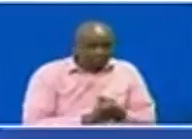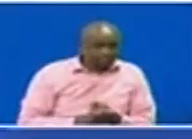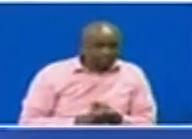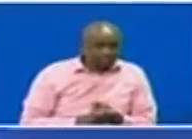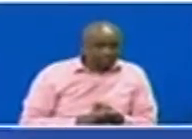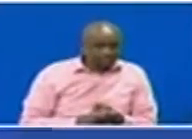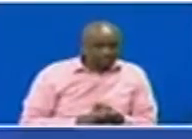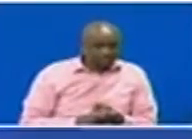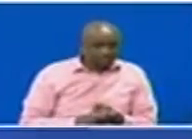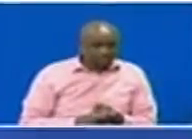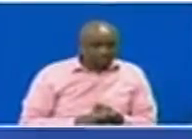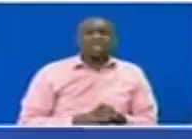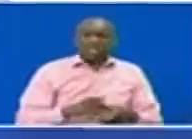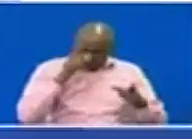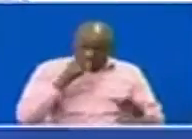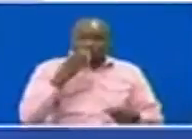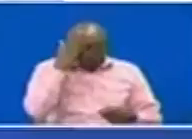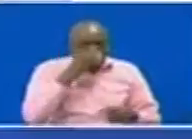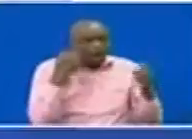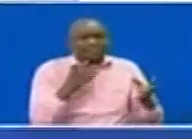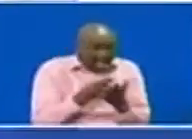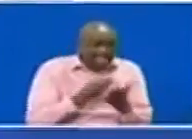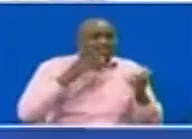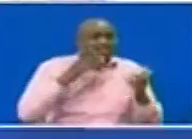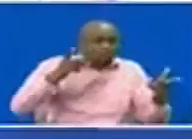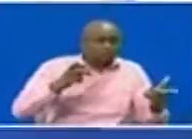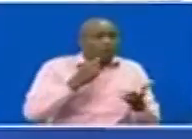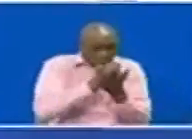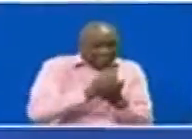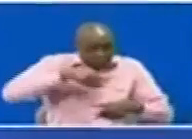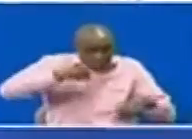at random, you know, a lifestyle audit on you. I want to know, as you put a so collective on,